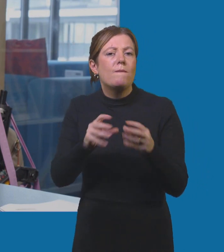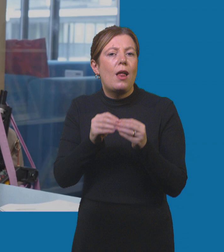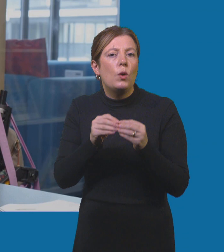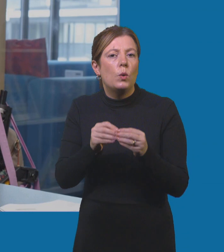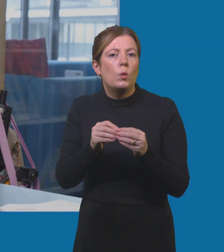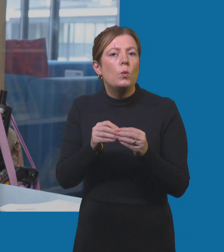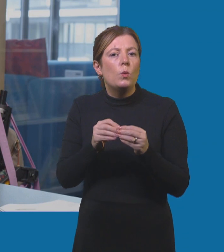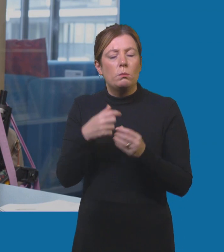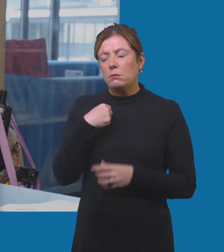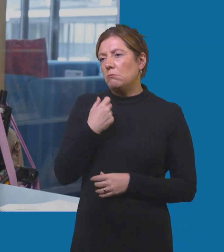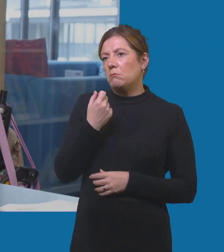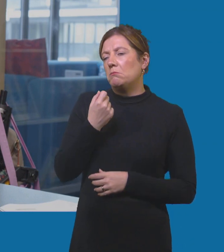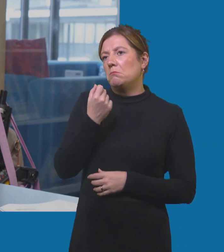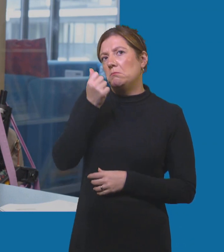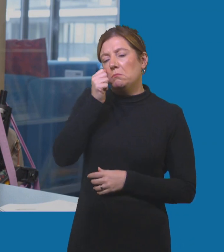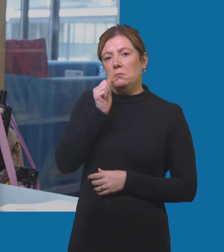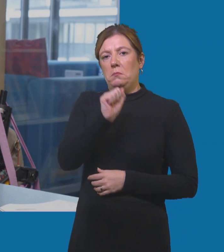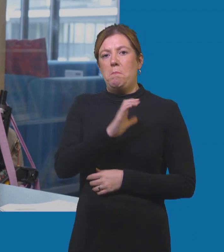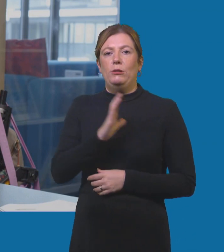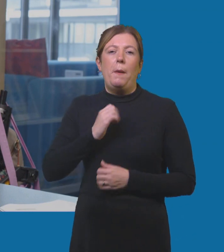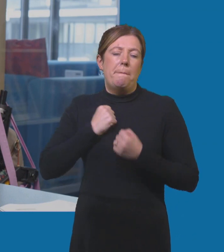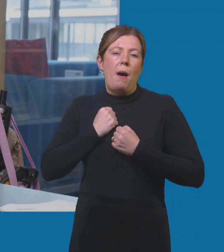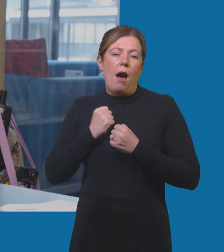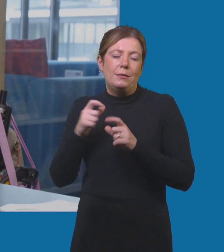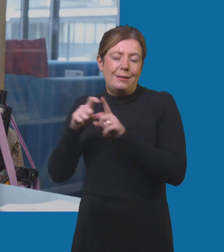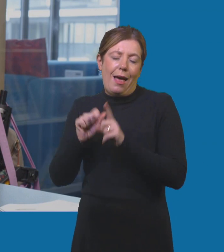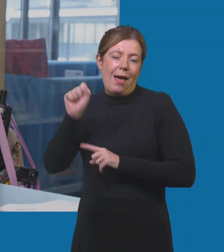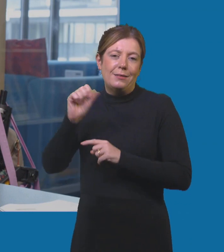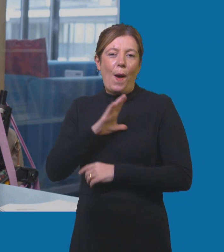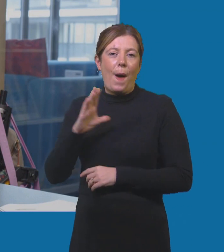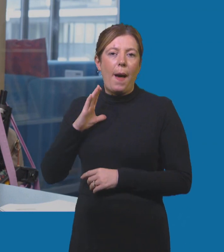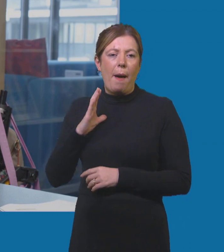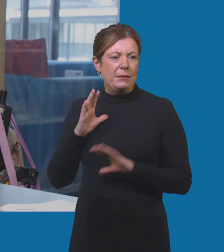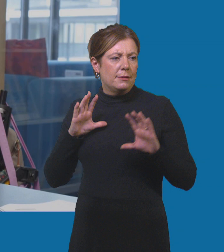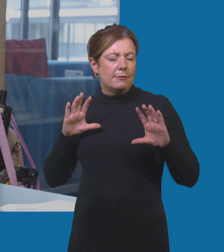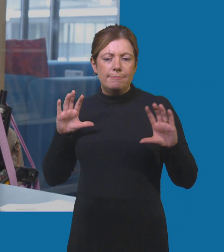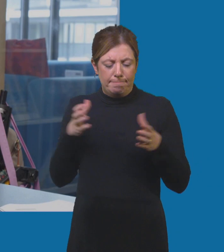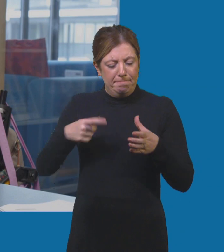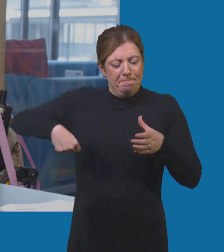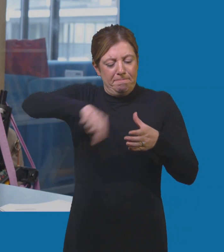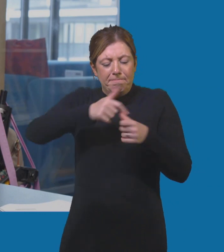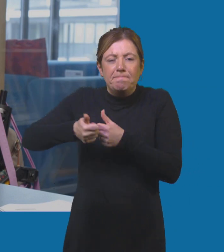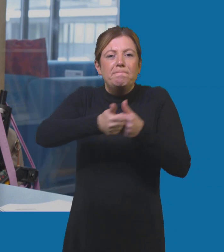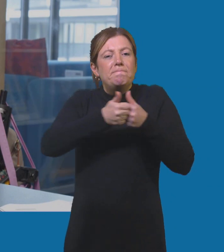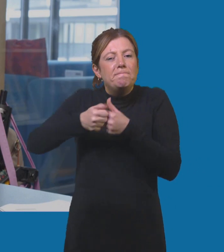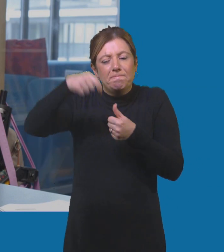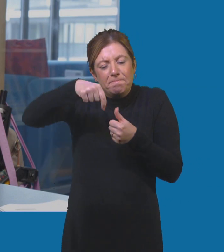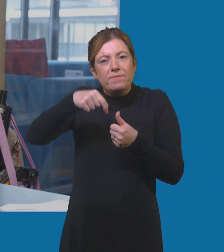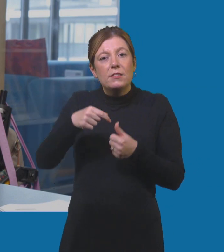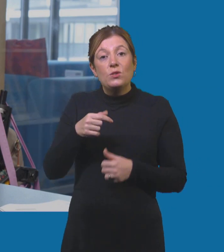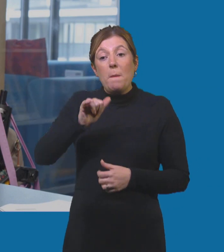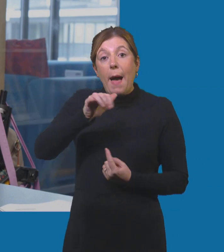culture working in the military, my dad was an army man as well, is that camaraderie. And I think maybe that's what we're missing in a